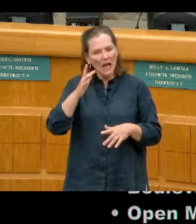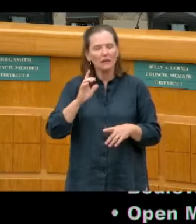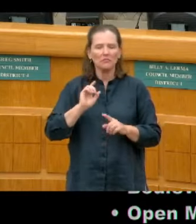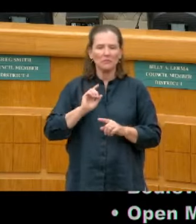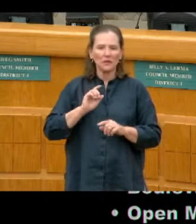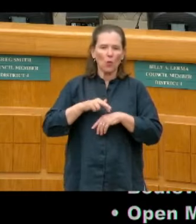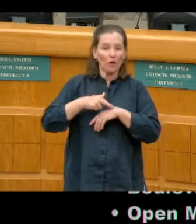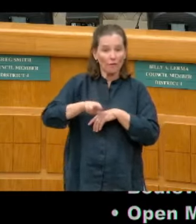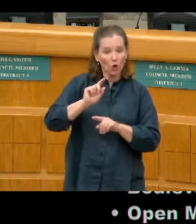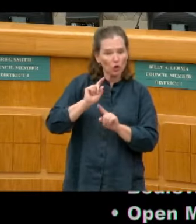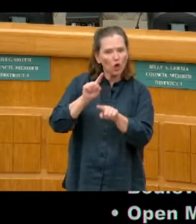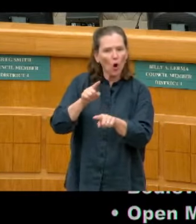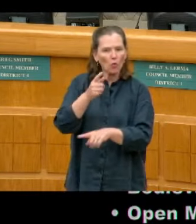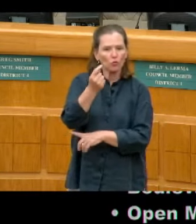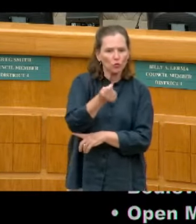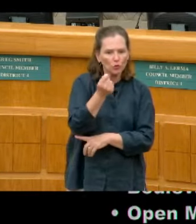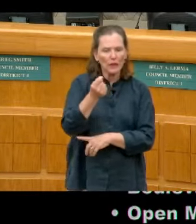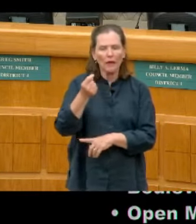on Tuesdays and Thursdays.